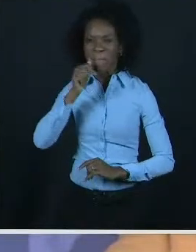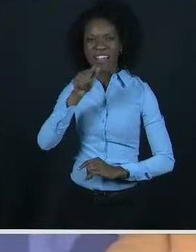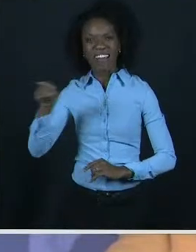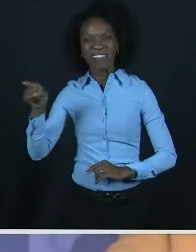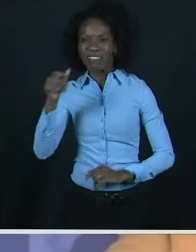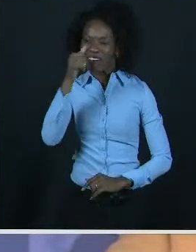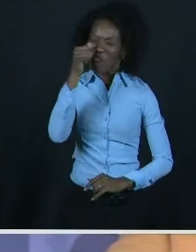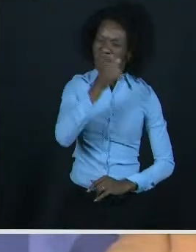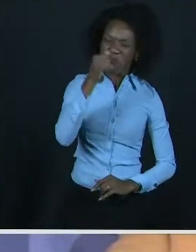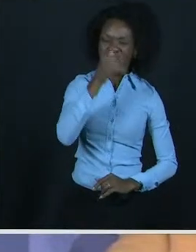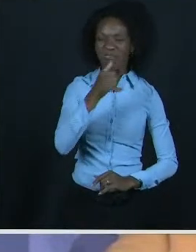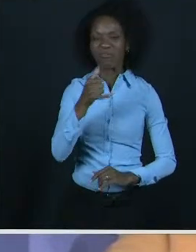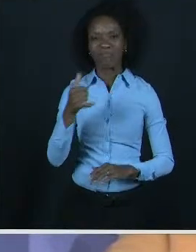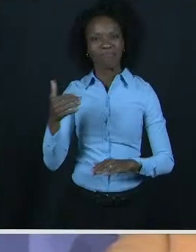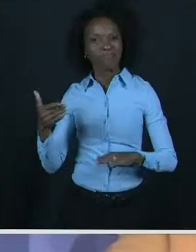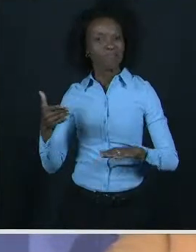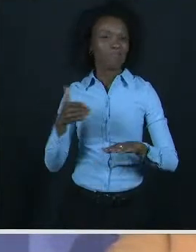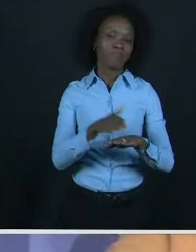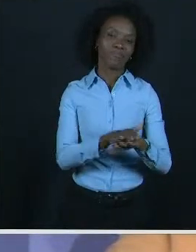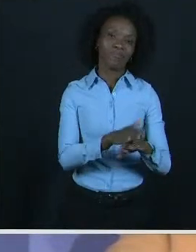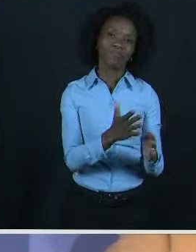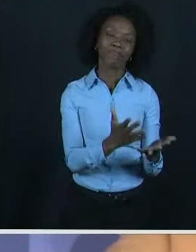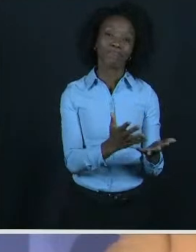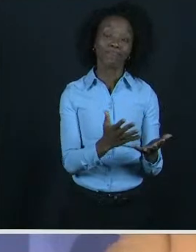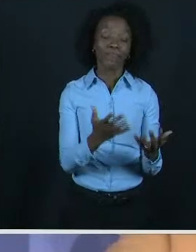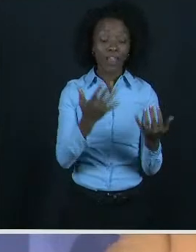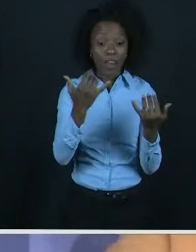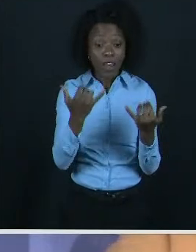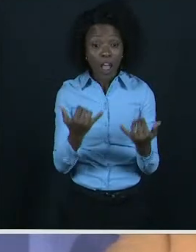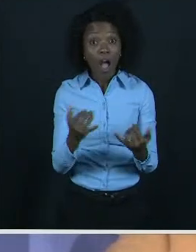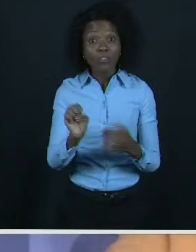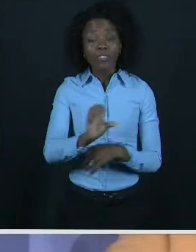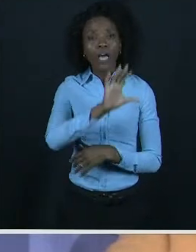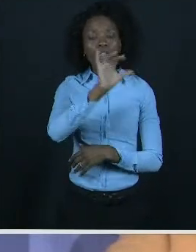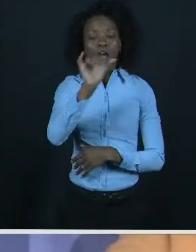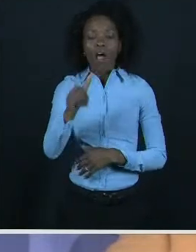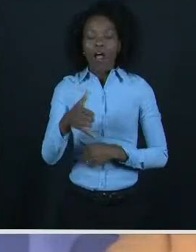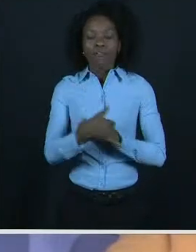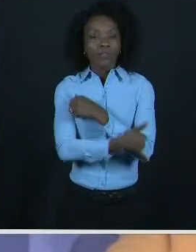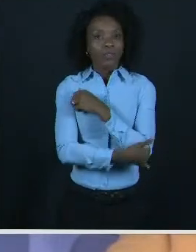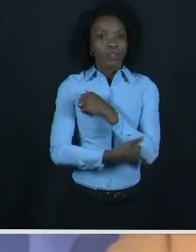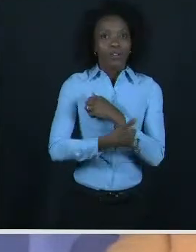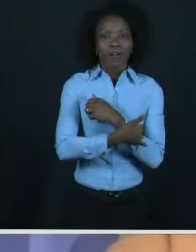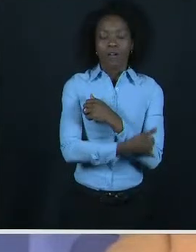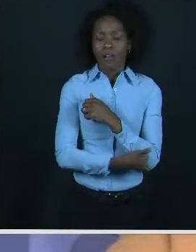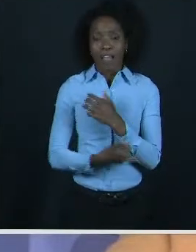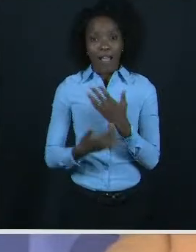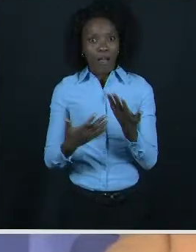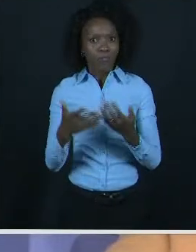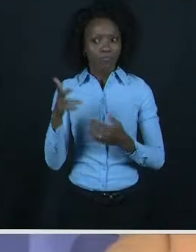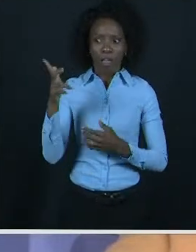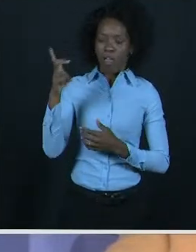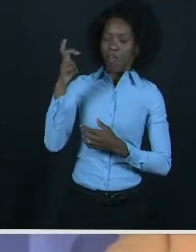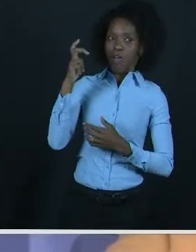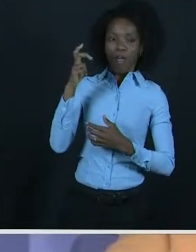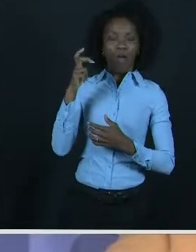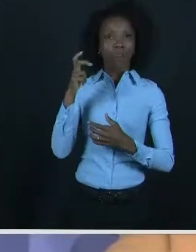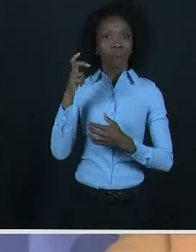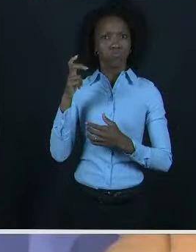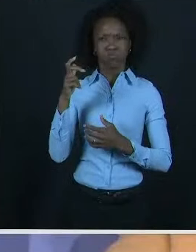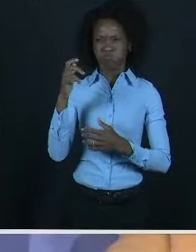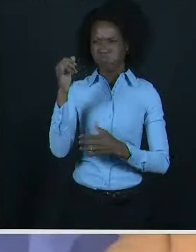criminals. Just as the country was reeling from the news of a gang rape of a group